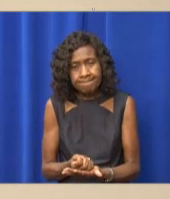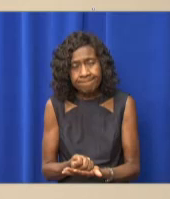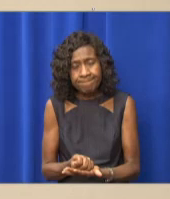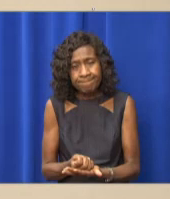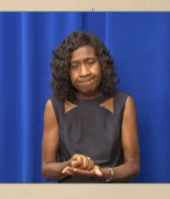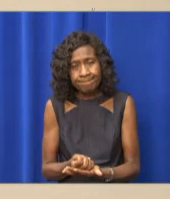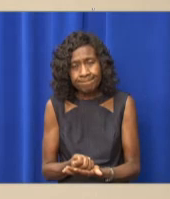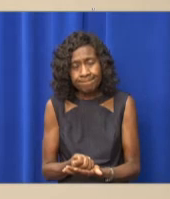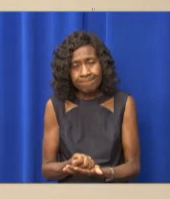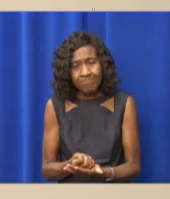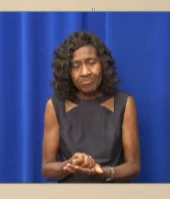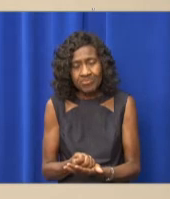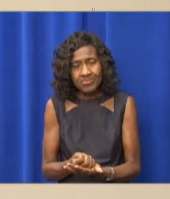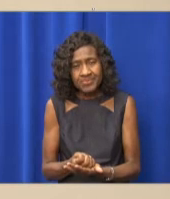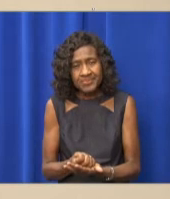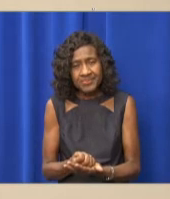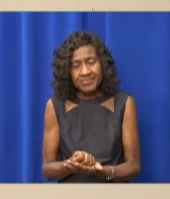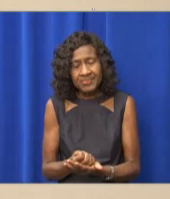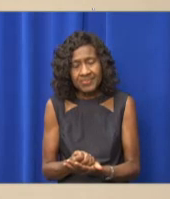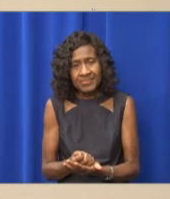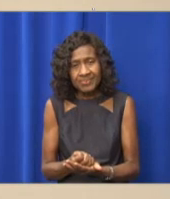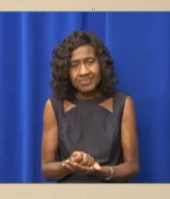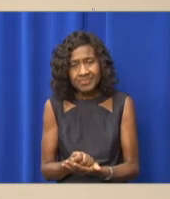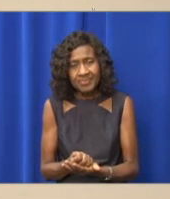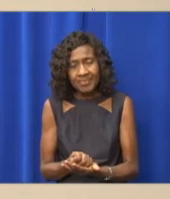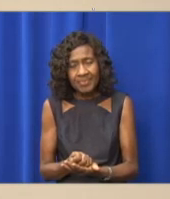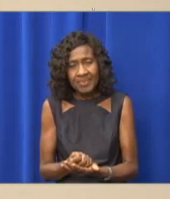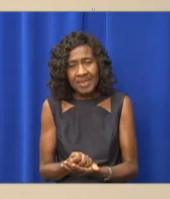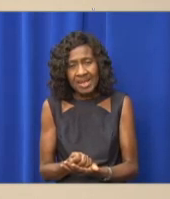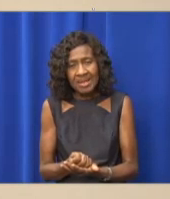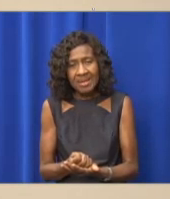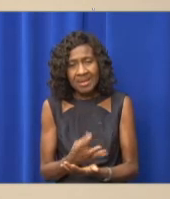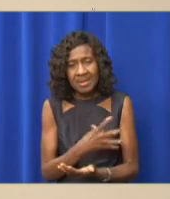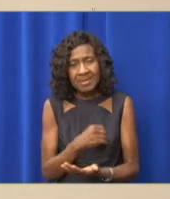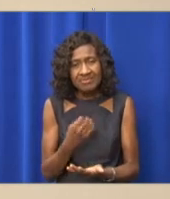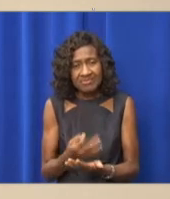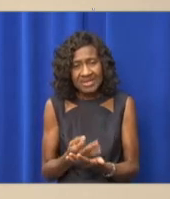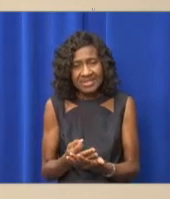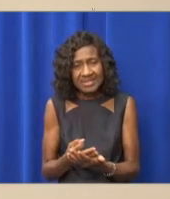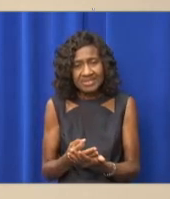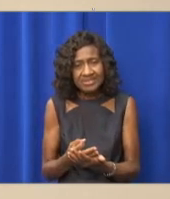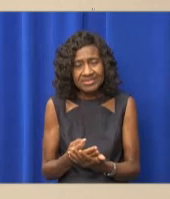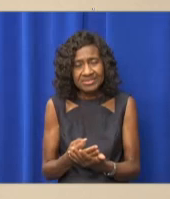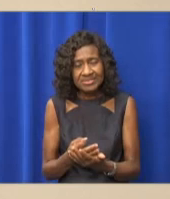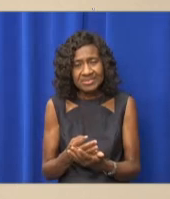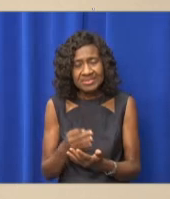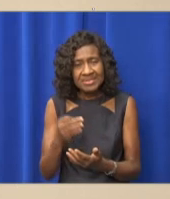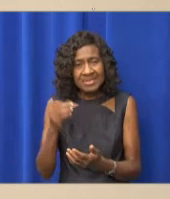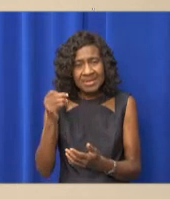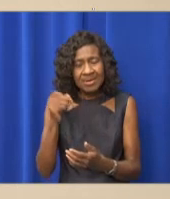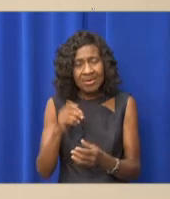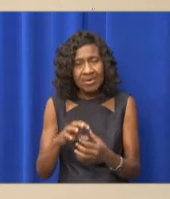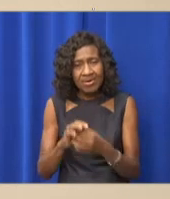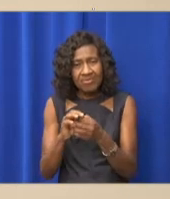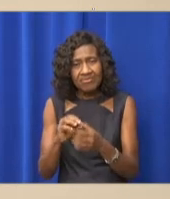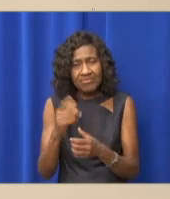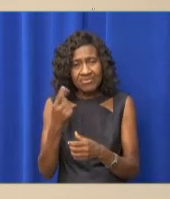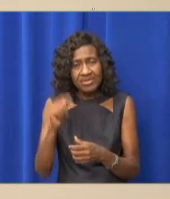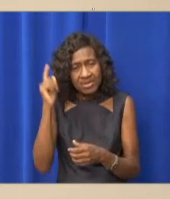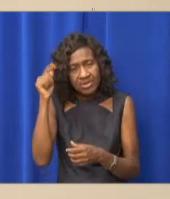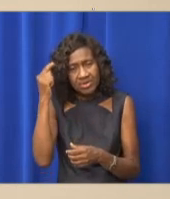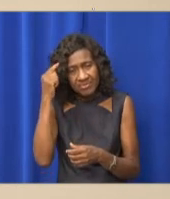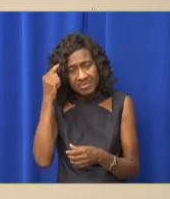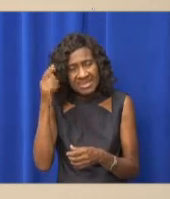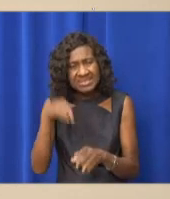not just projections, but the current economic state and financial state of the government, and more broadly at what we can continue to